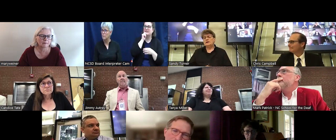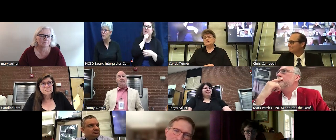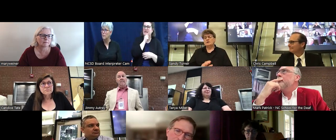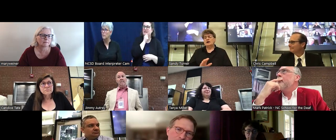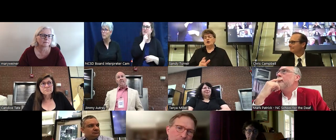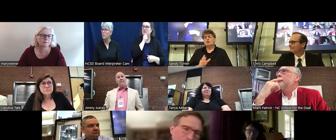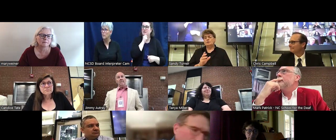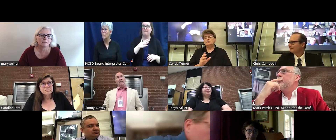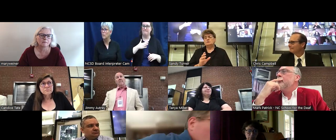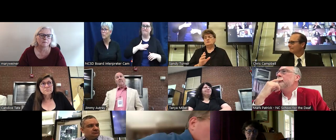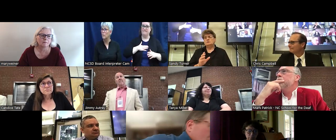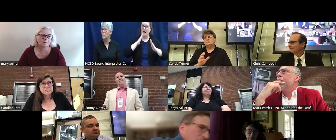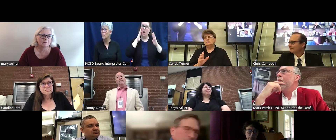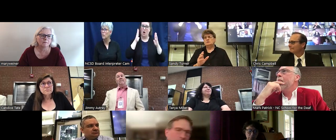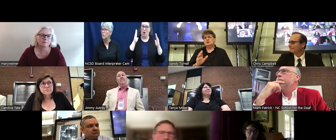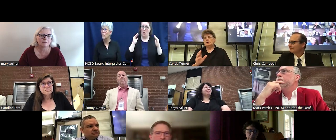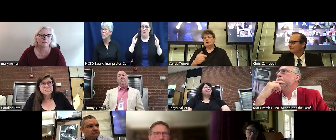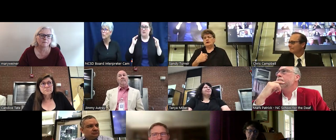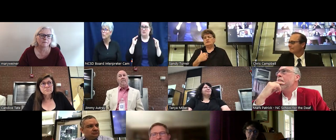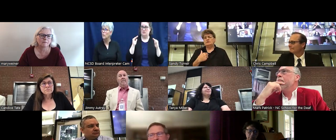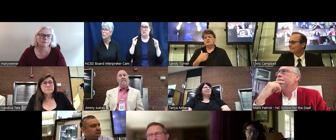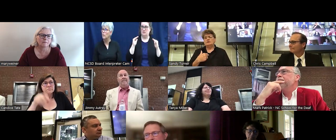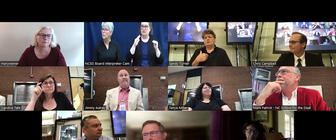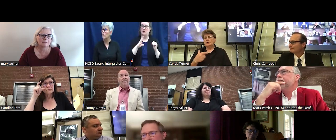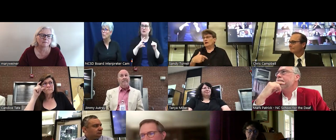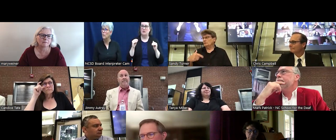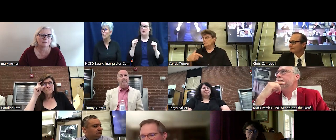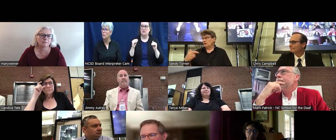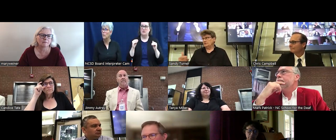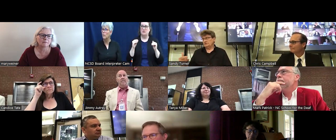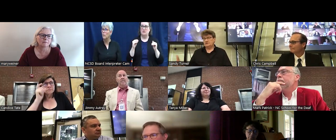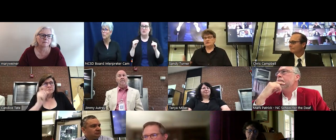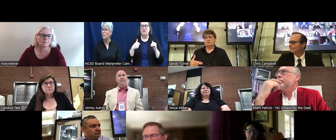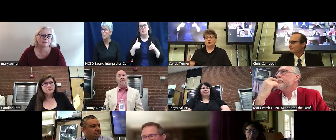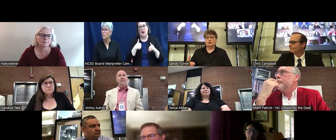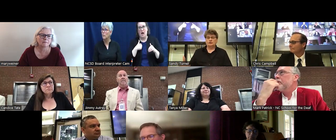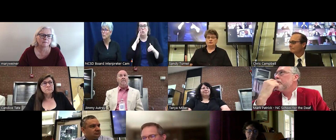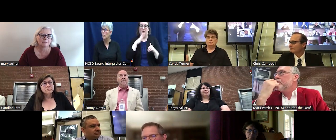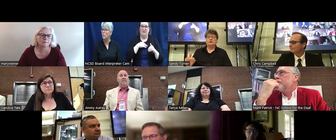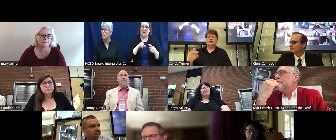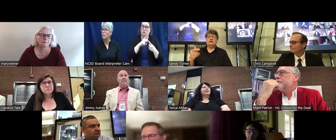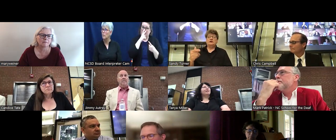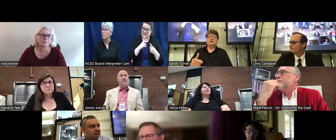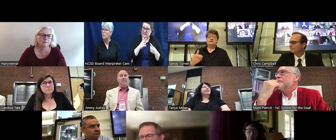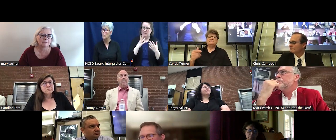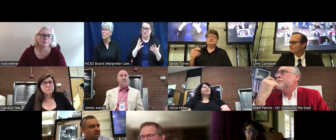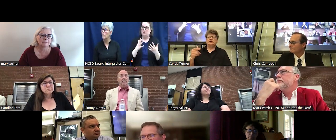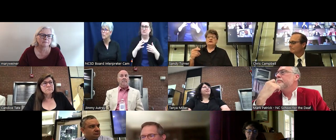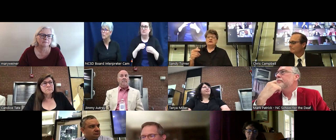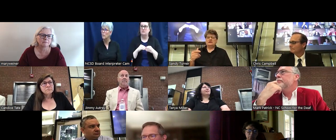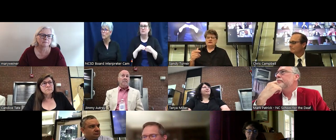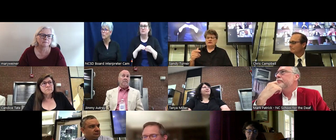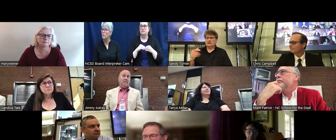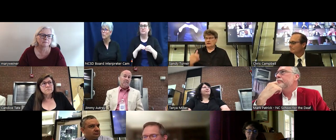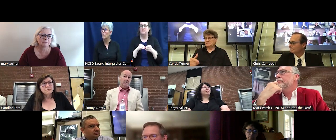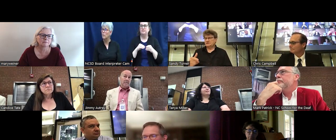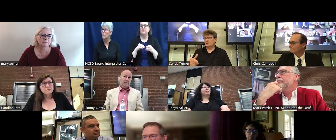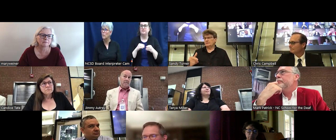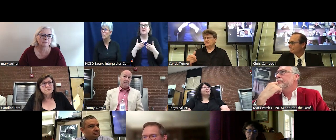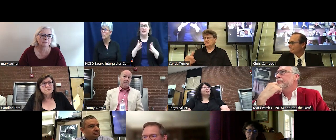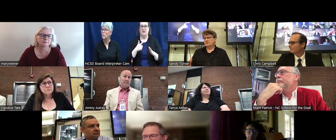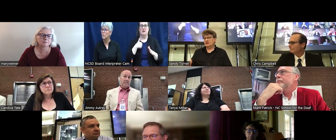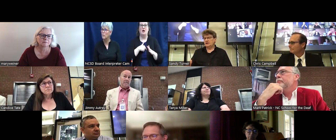It is my hope, and what I would like to see the board do is let us